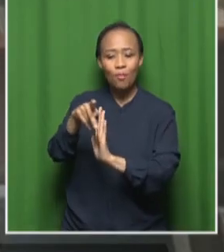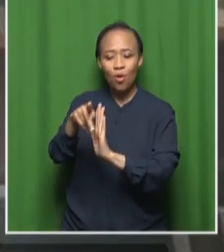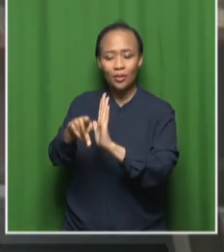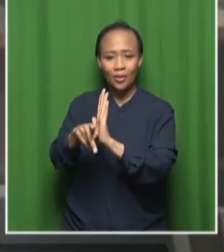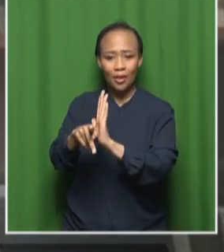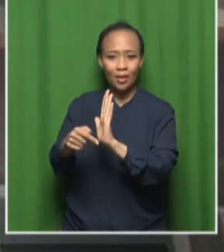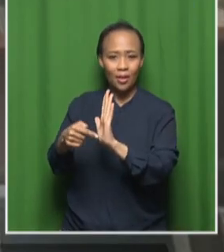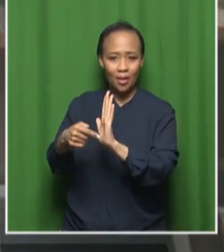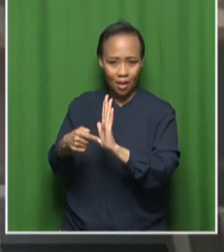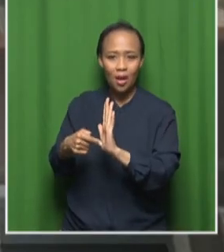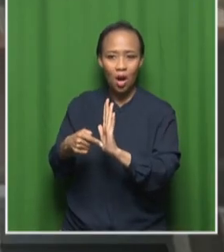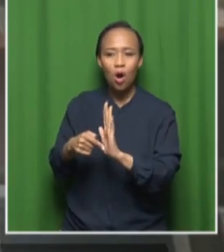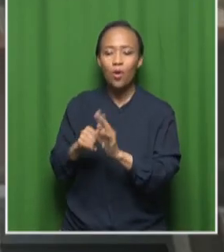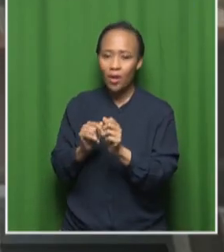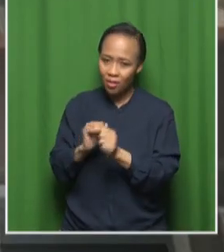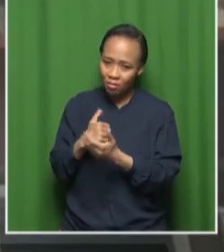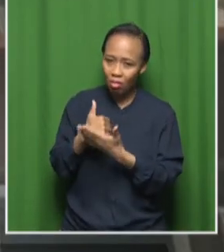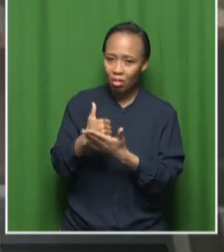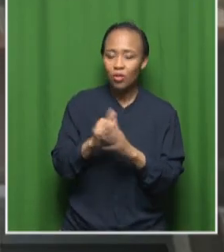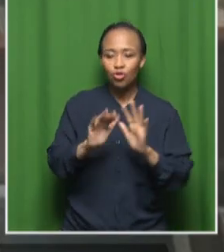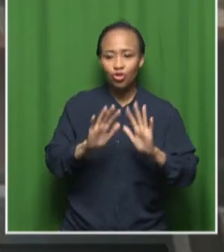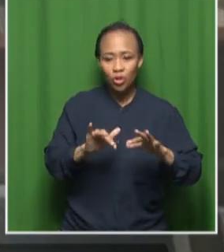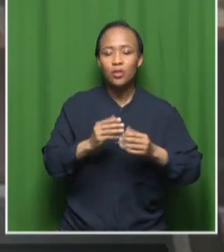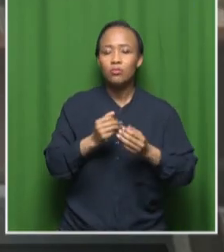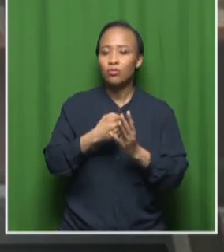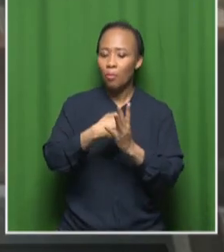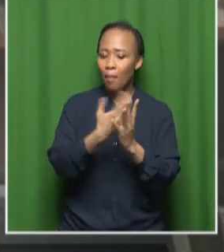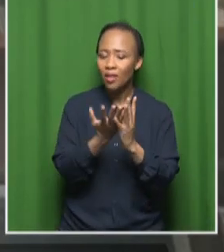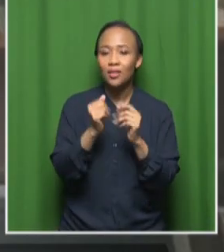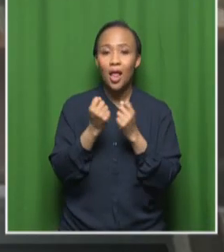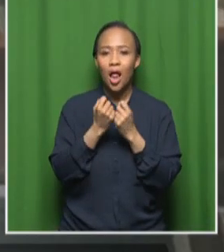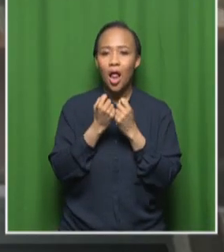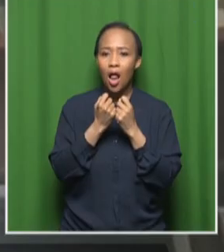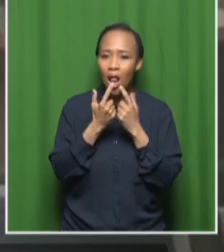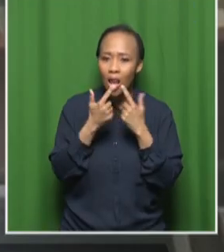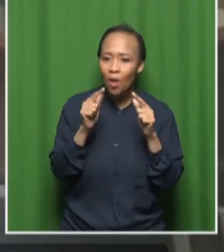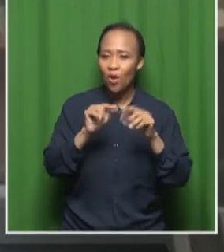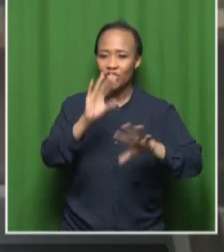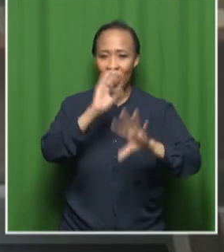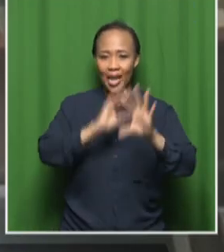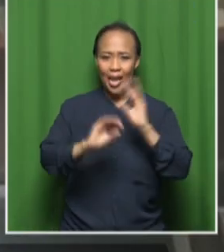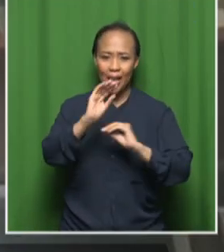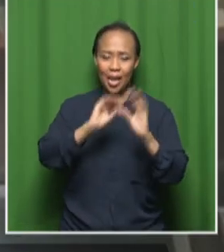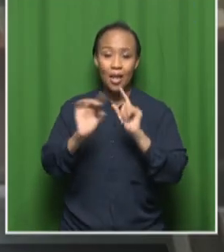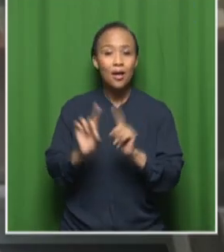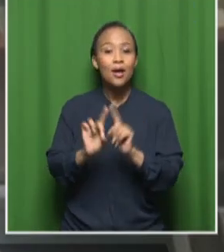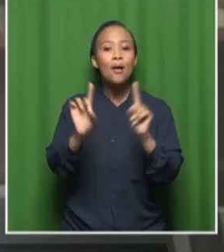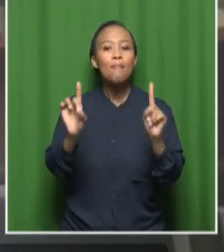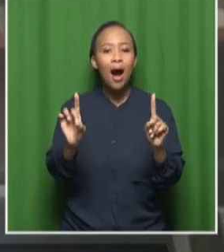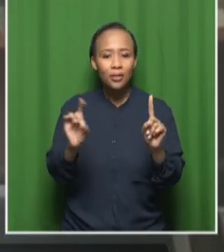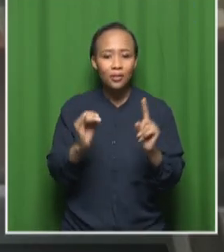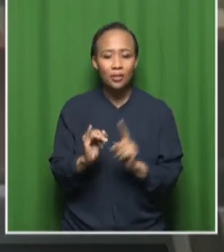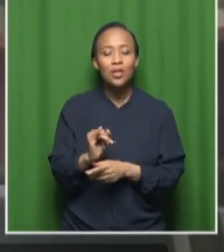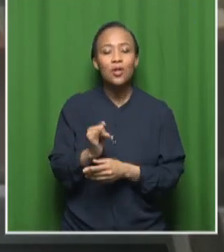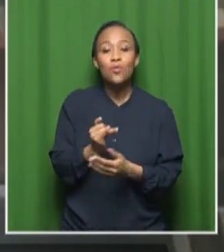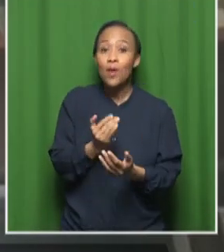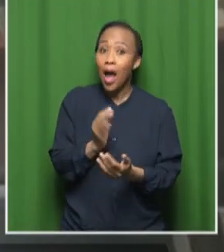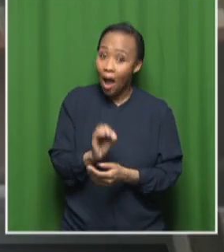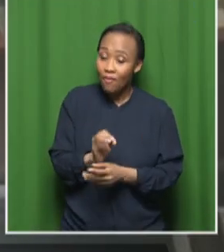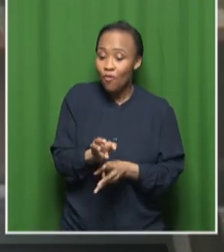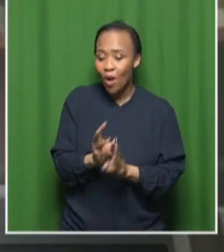in multi-languages. But the Bella Bill attempts to address that. Unfortunately, I don't